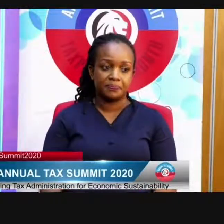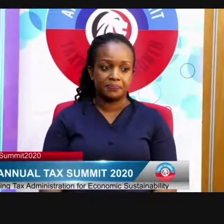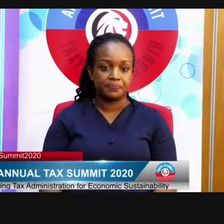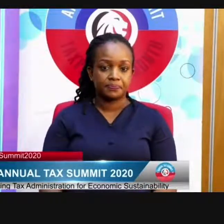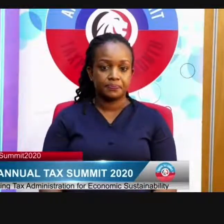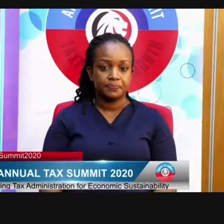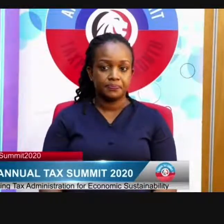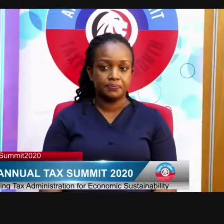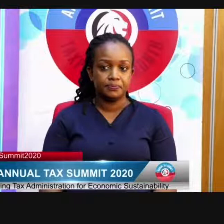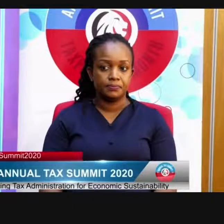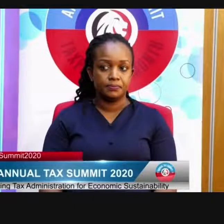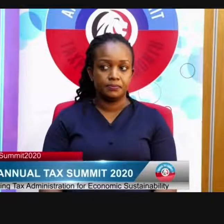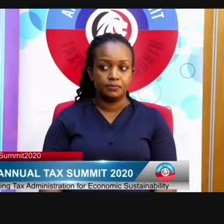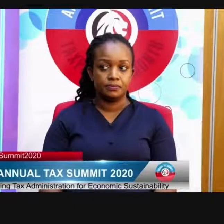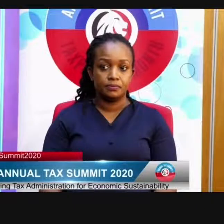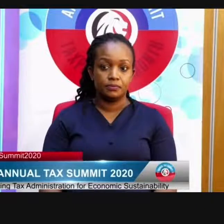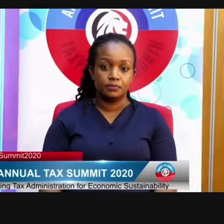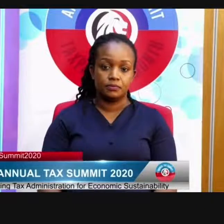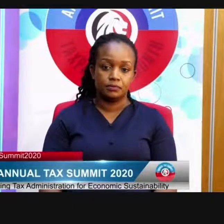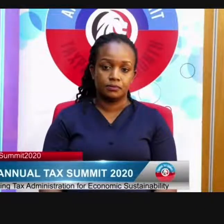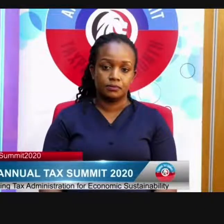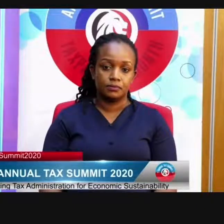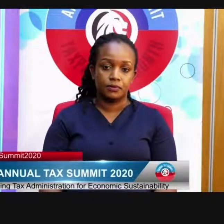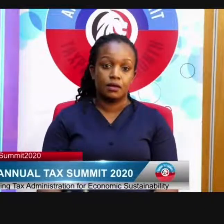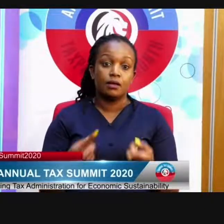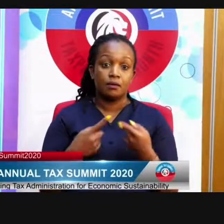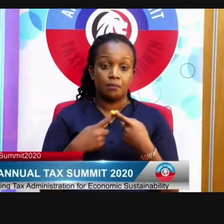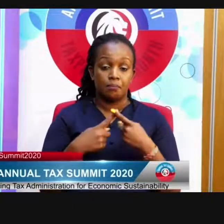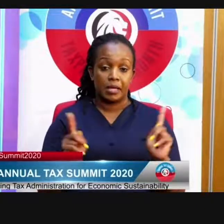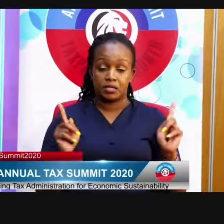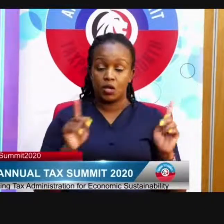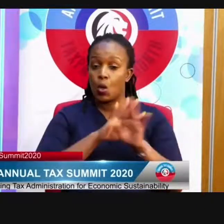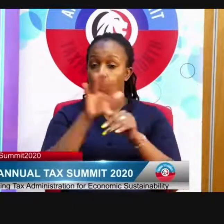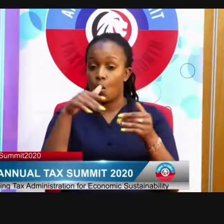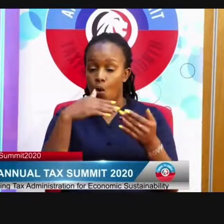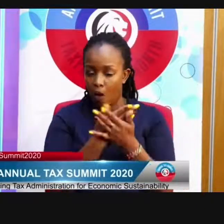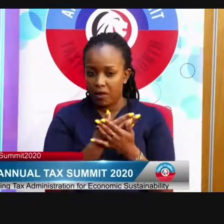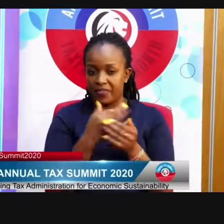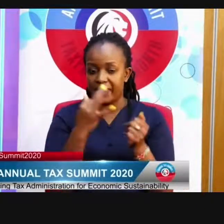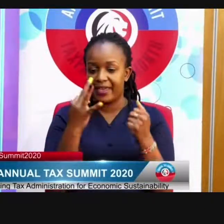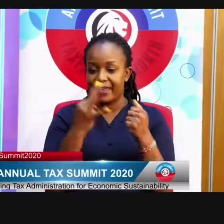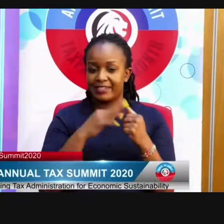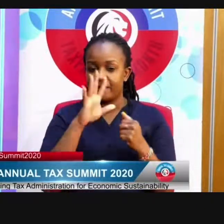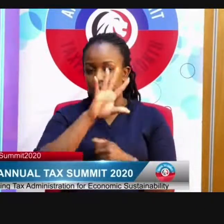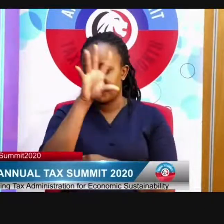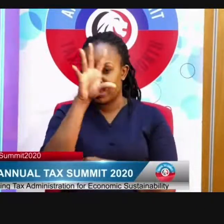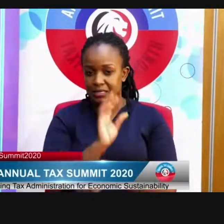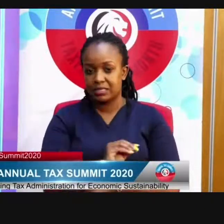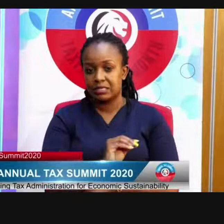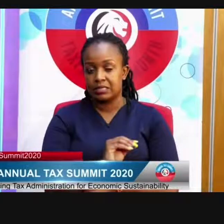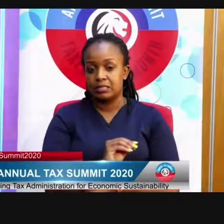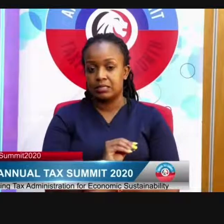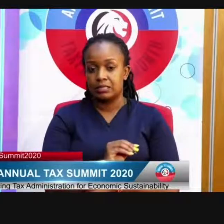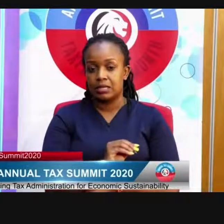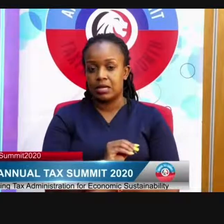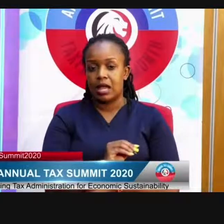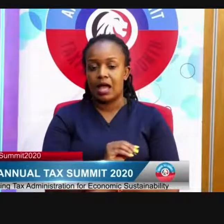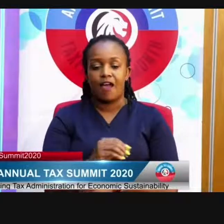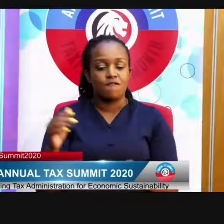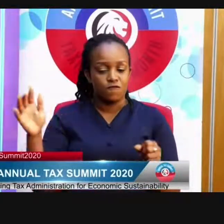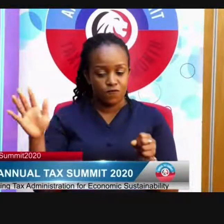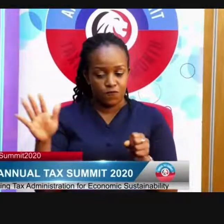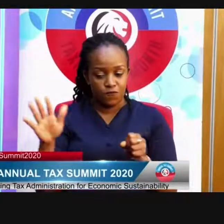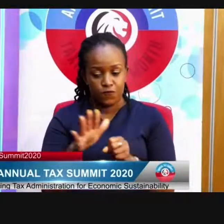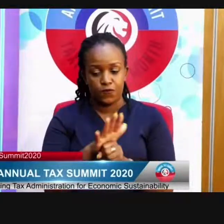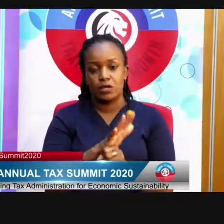that happens, but all of our employees, all of the 85% are fully deployed and working from home as we